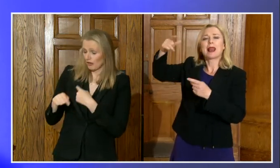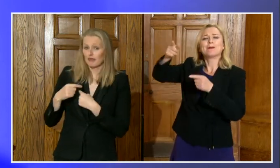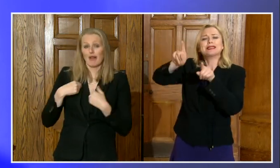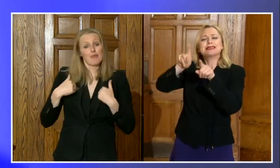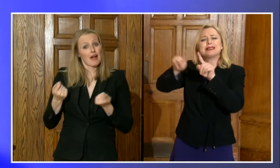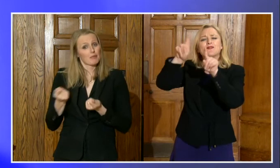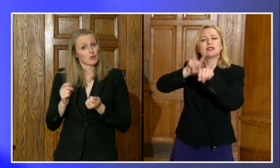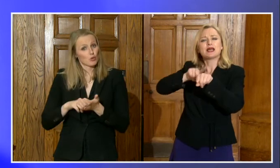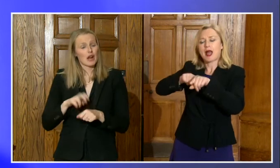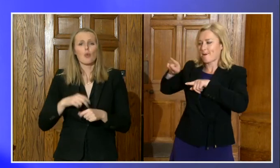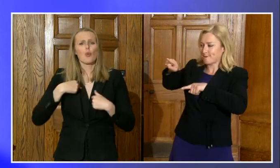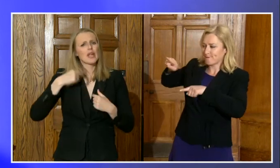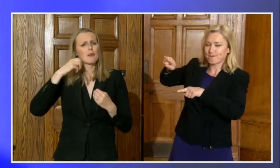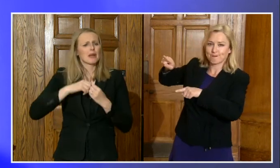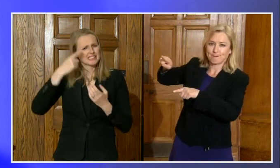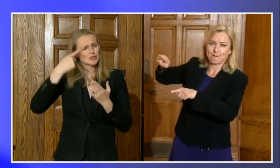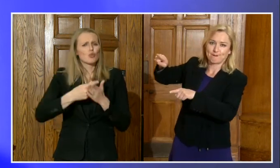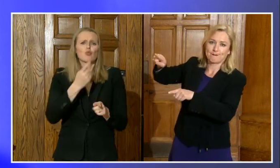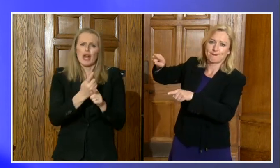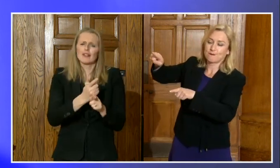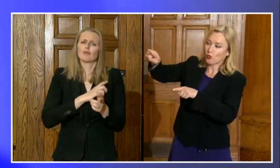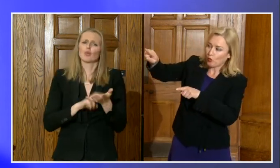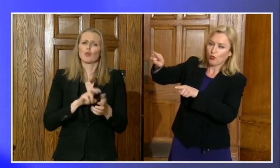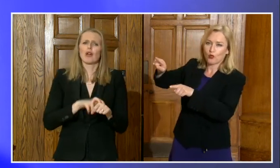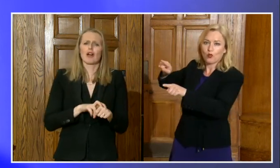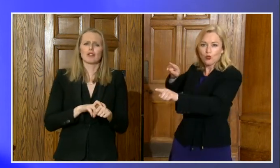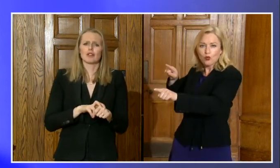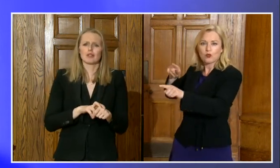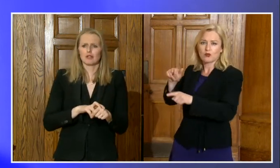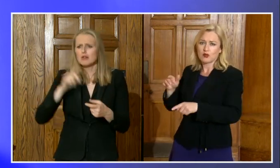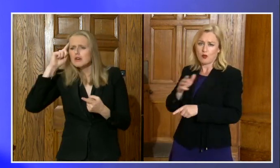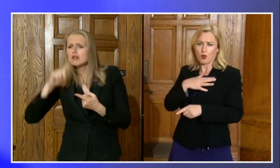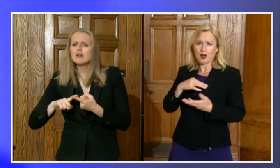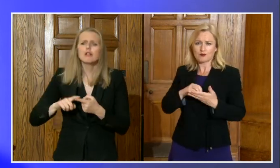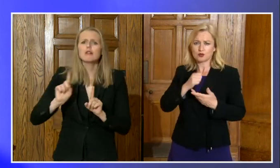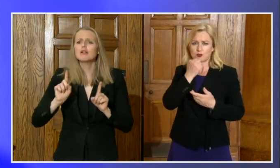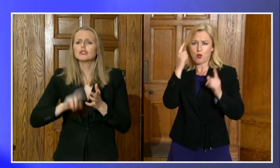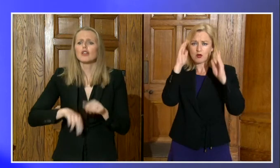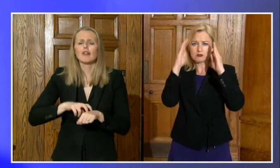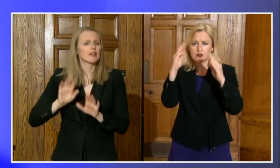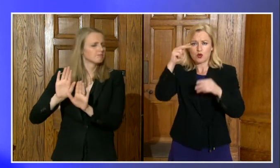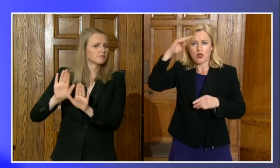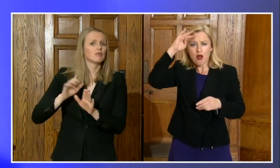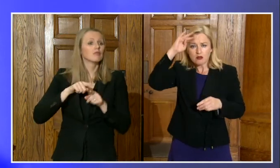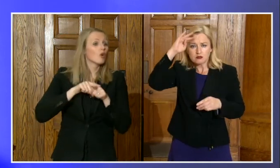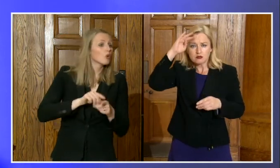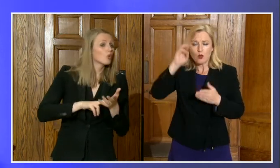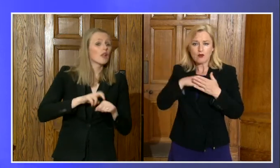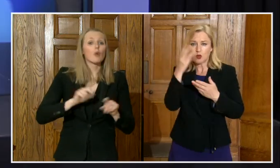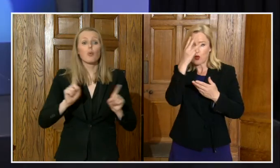Ireland, we'll make the decisions that are right for Northern Ireland at the right point in time, depending where the virus is in Northern Ireland.